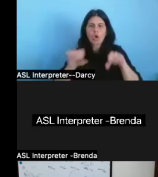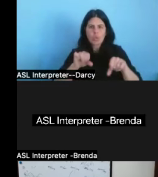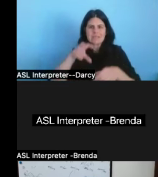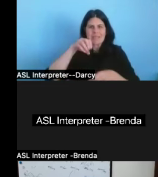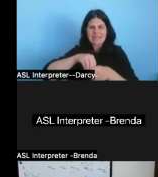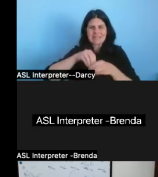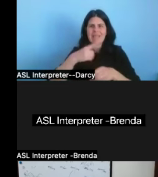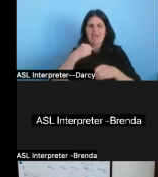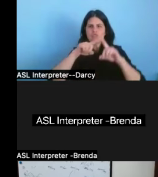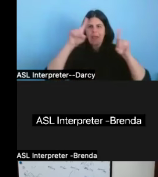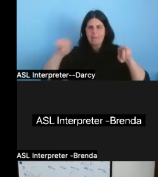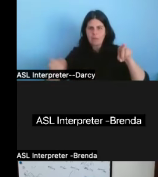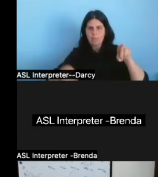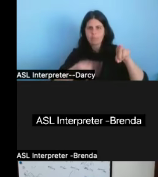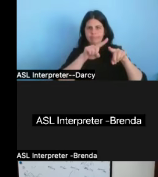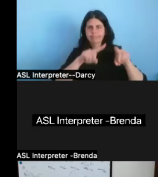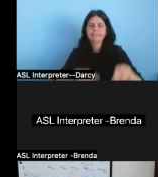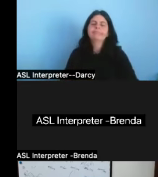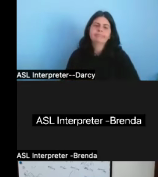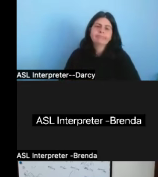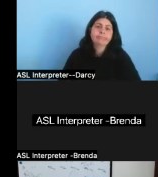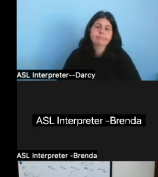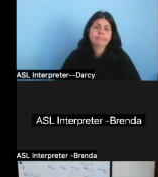pentagon. Okay.